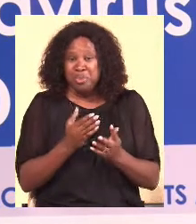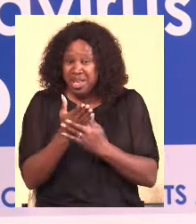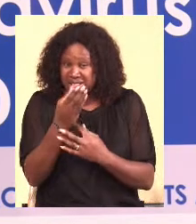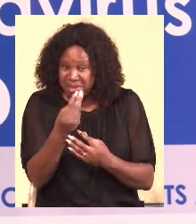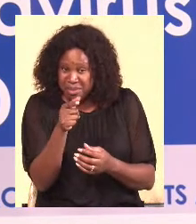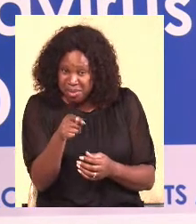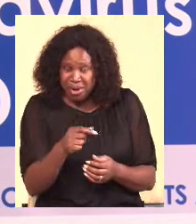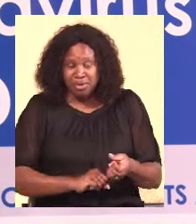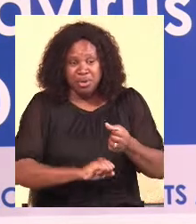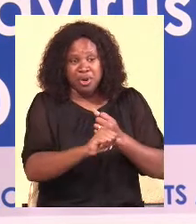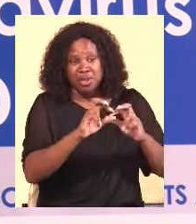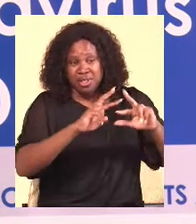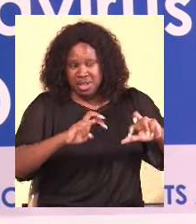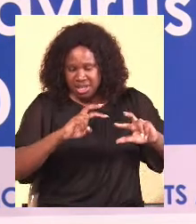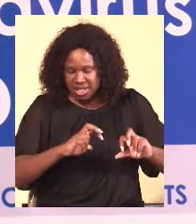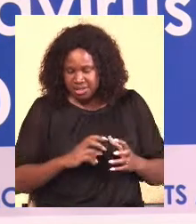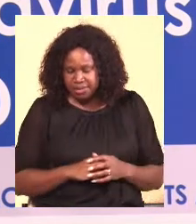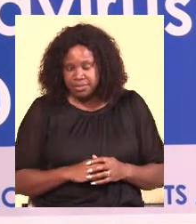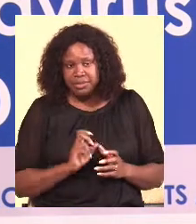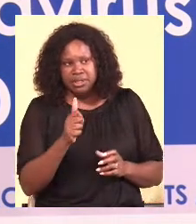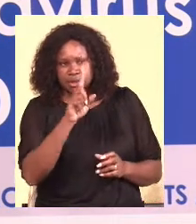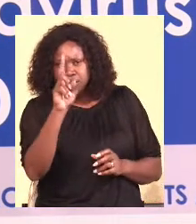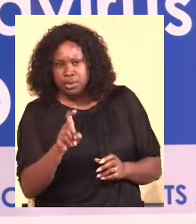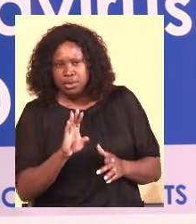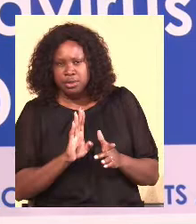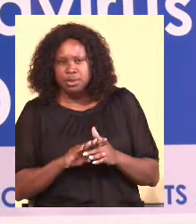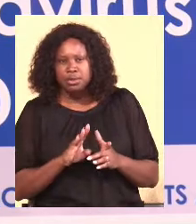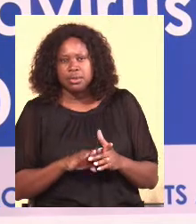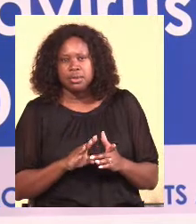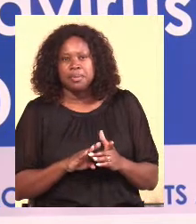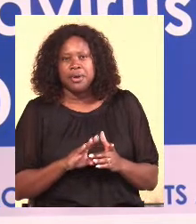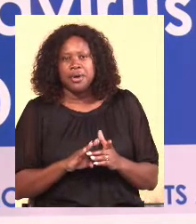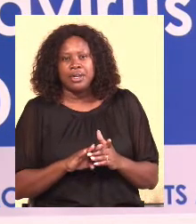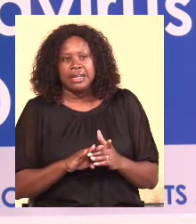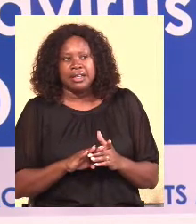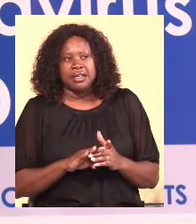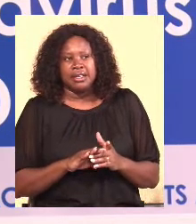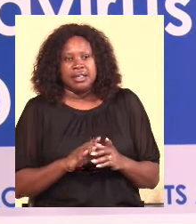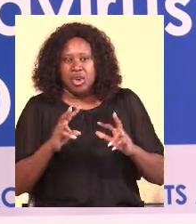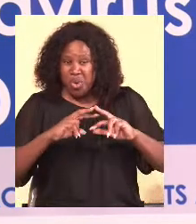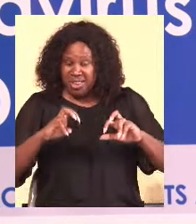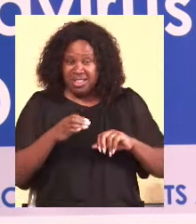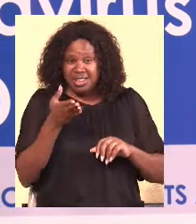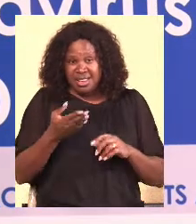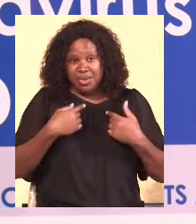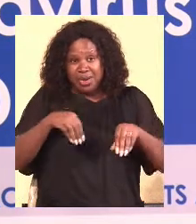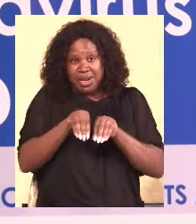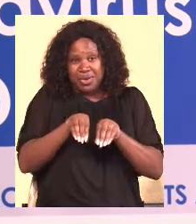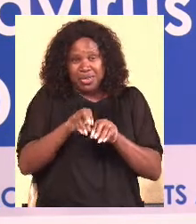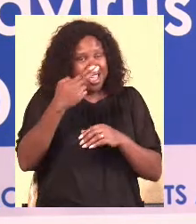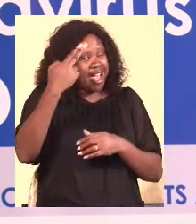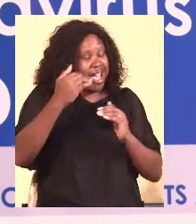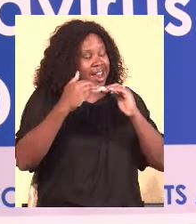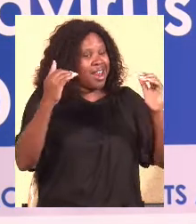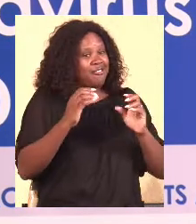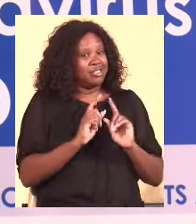the research? And then also another question would be around This research that we are going to do, this high-level panel, will